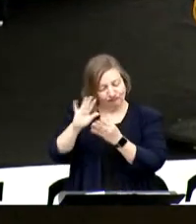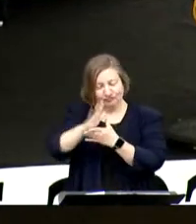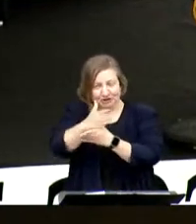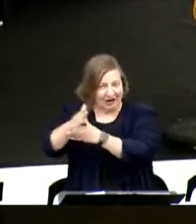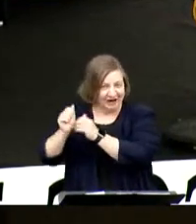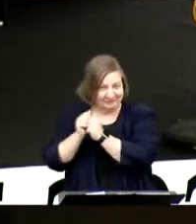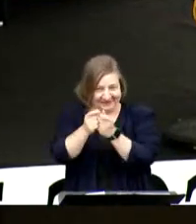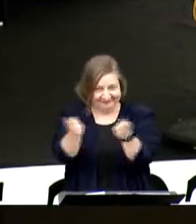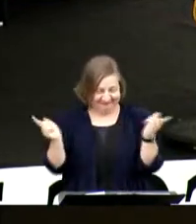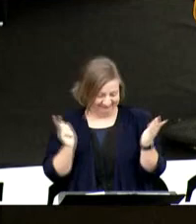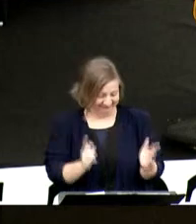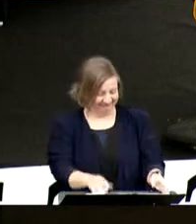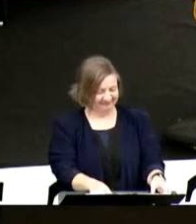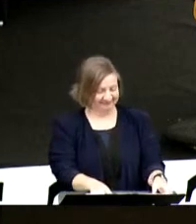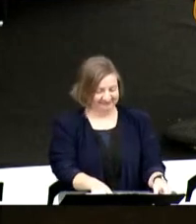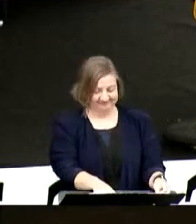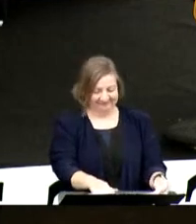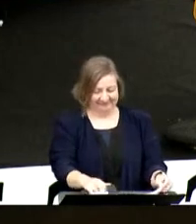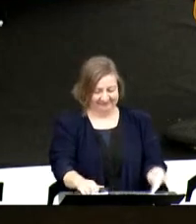with us.